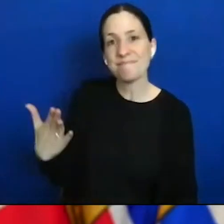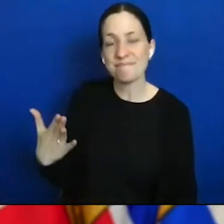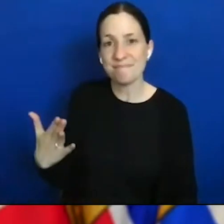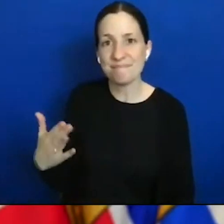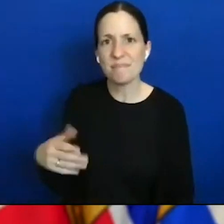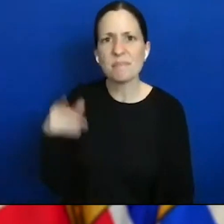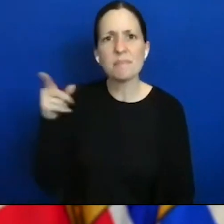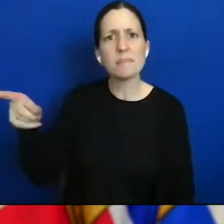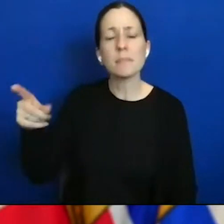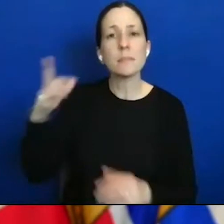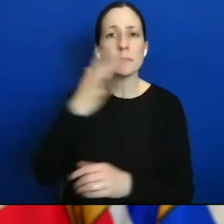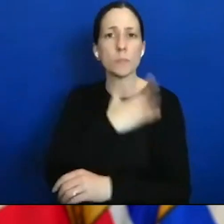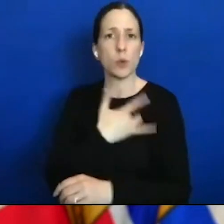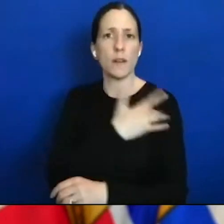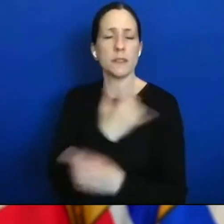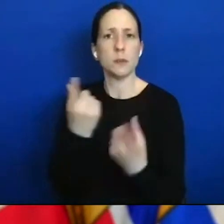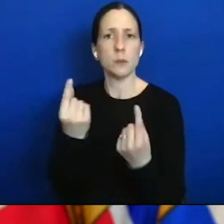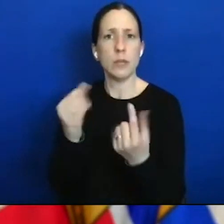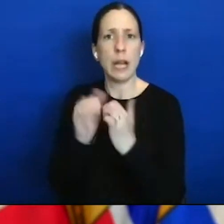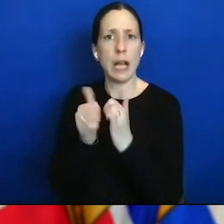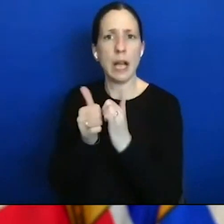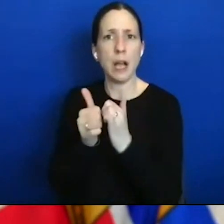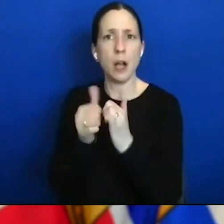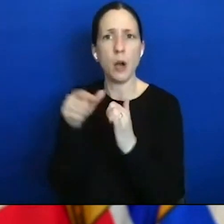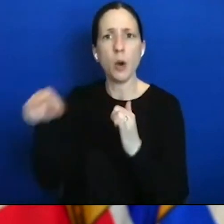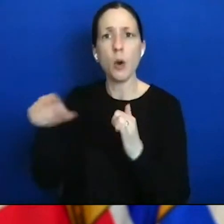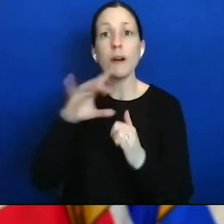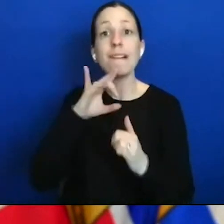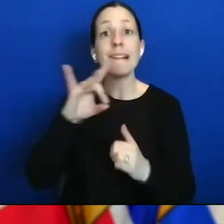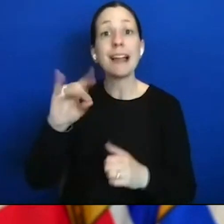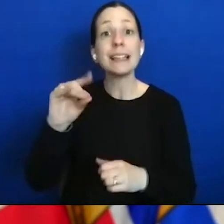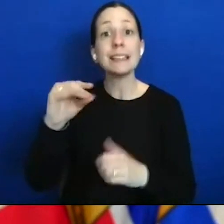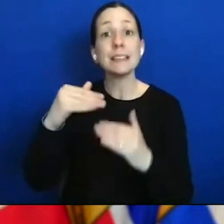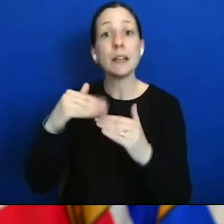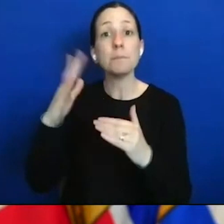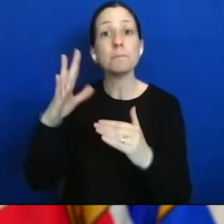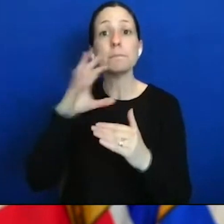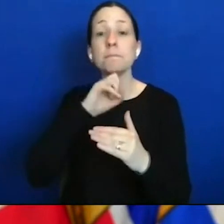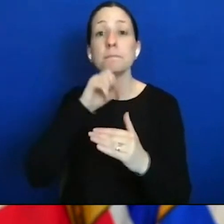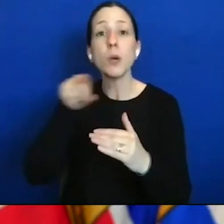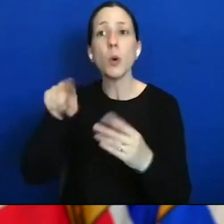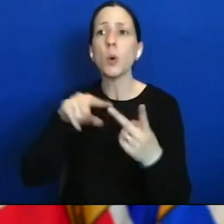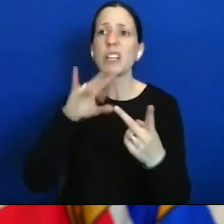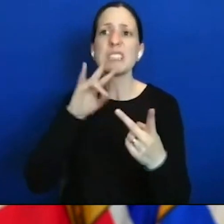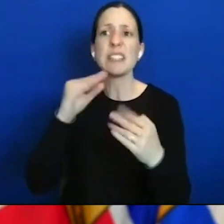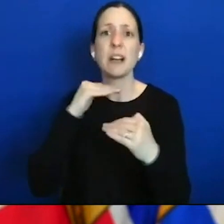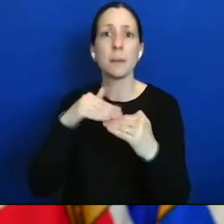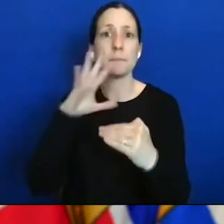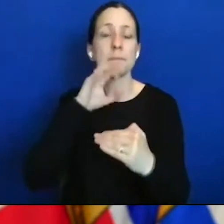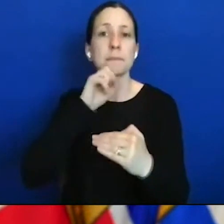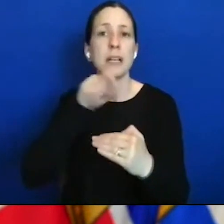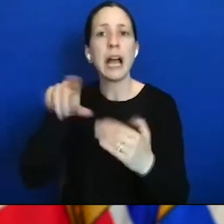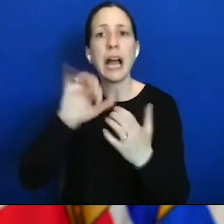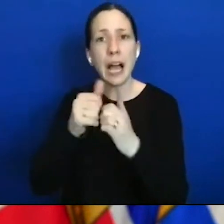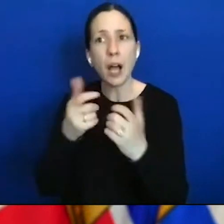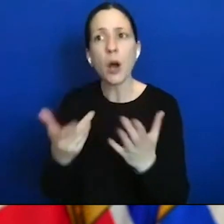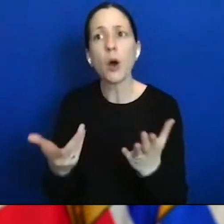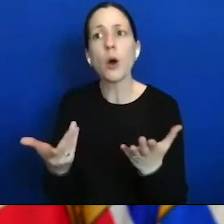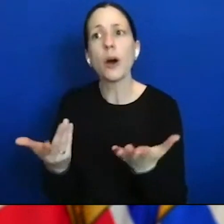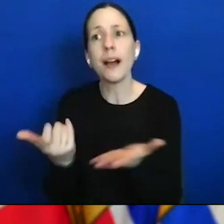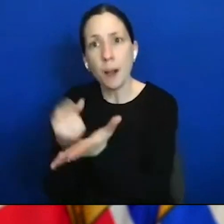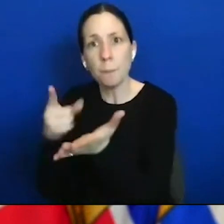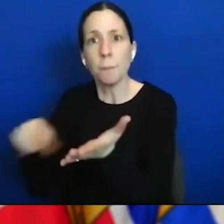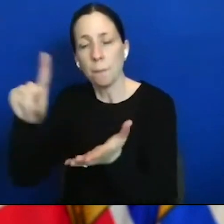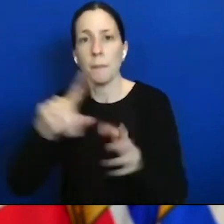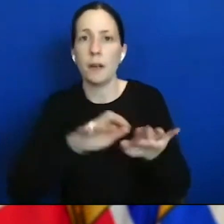Yeah, thank you. What is the province doing to increase the number of people in the 80-plus age group, or even 70-plus, to